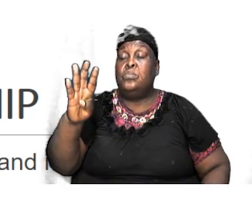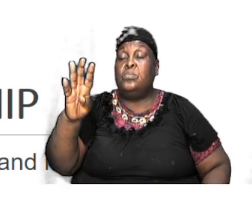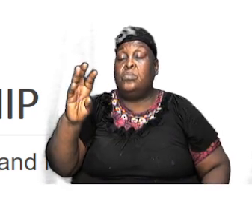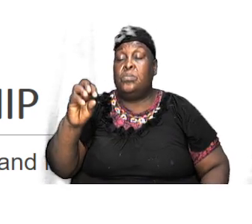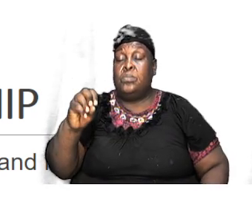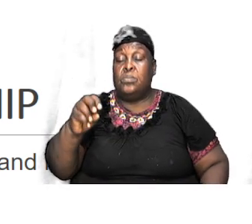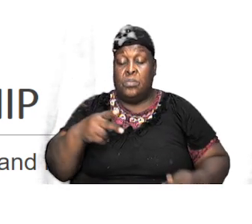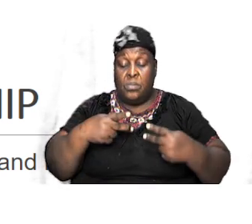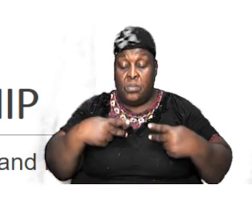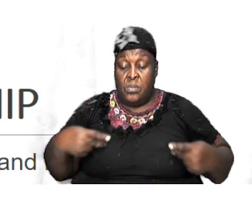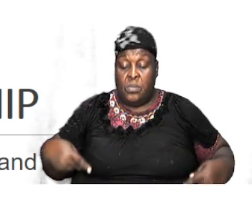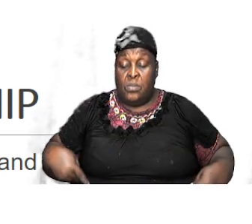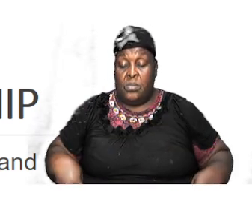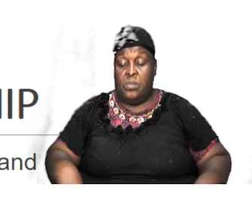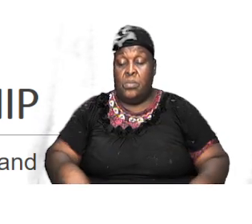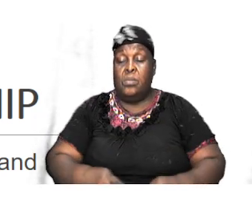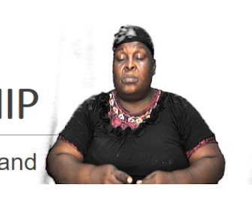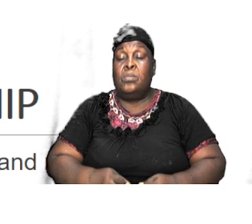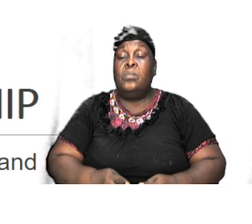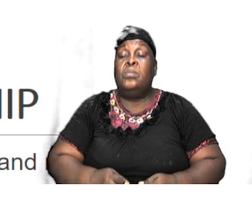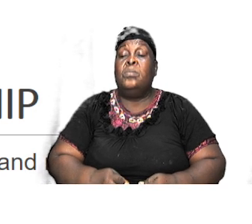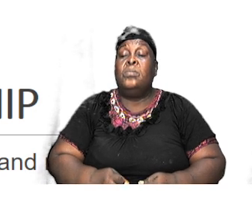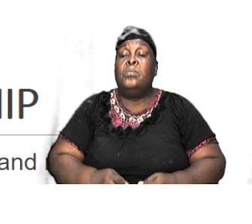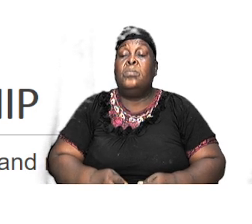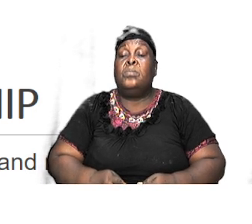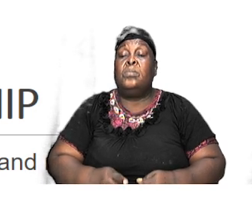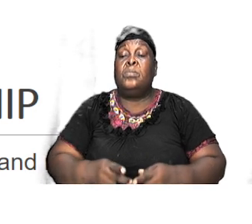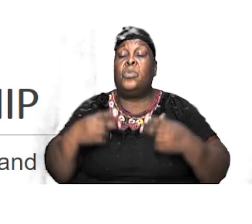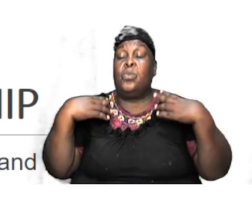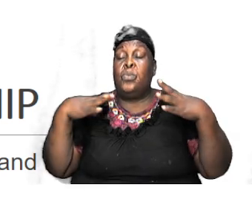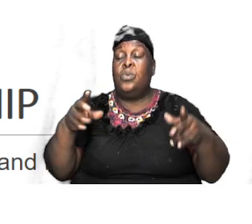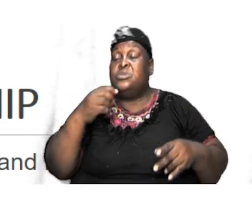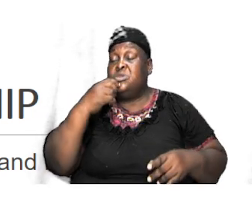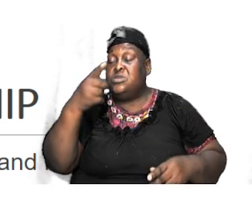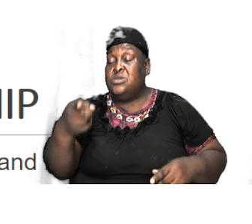unto, but some of the Pharisees in the crowd